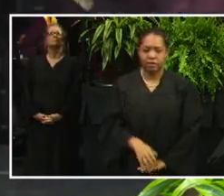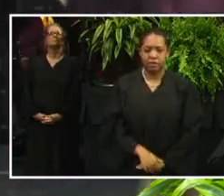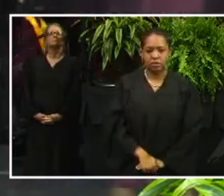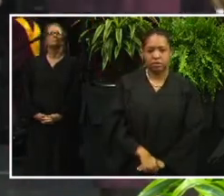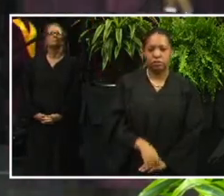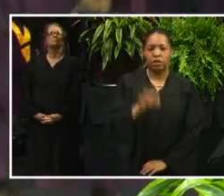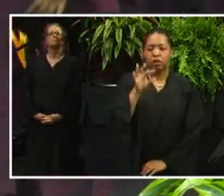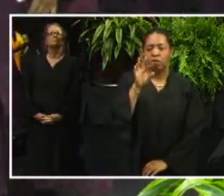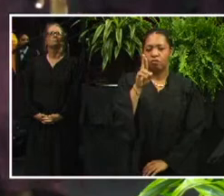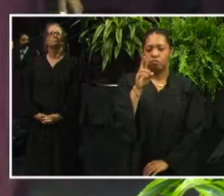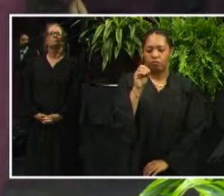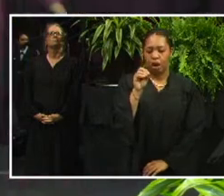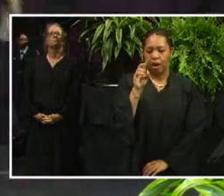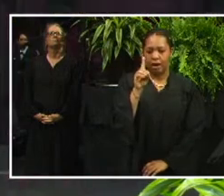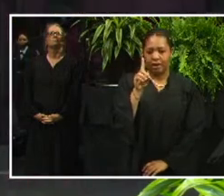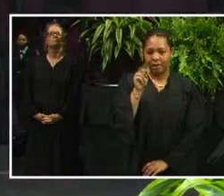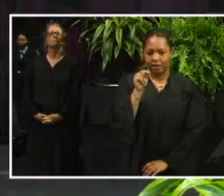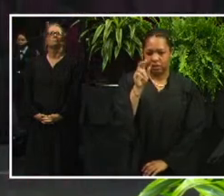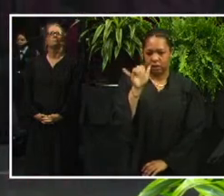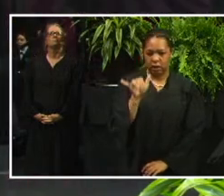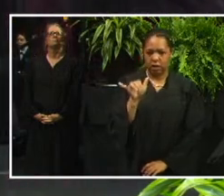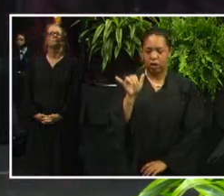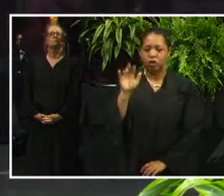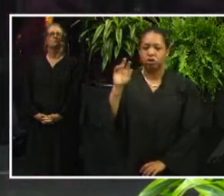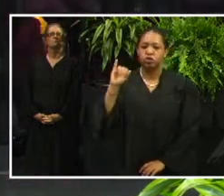Rodney Wade Jr.